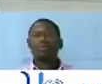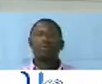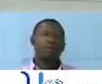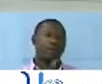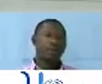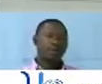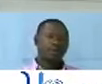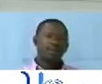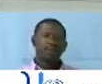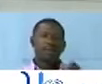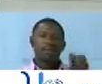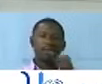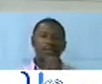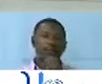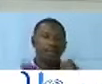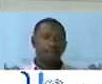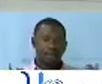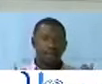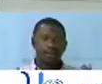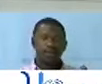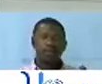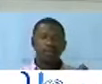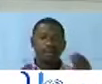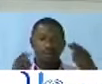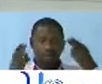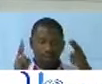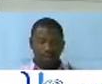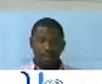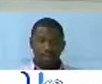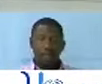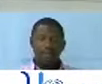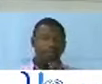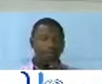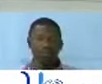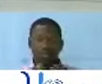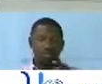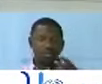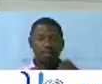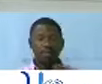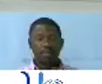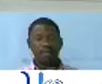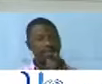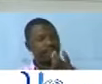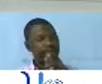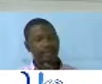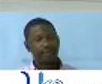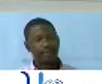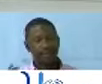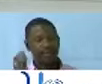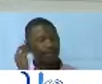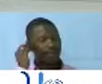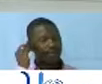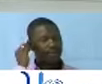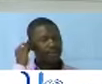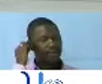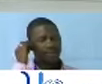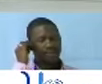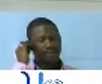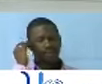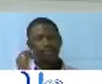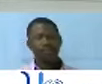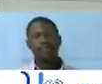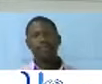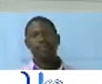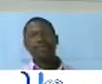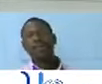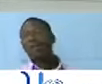legal profession free. Akit lool nak bokk na ci di sago so xamne ni dañ ko dox nak ci wali até.